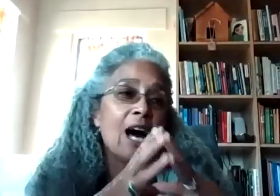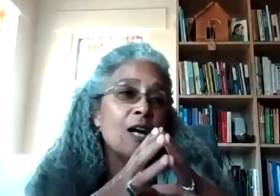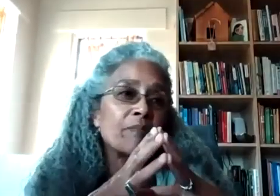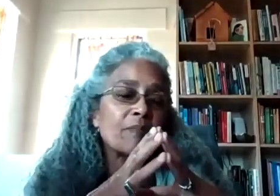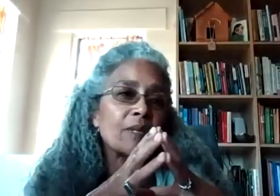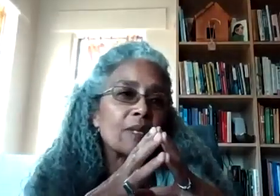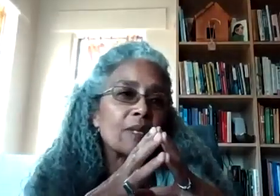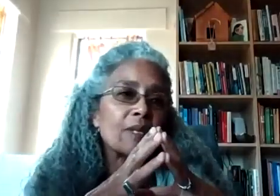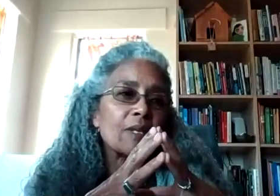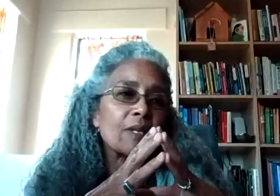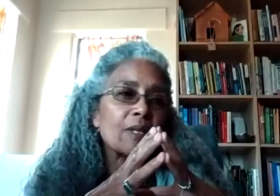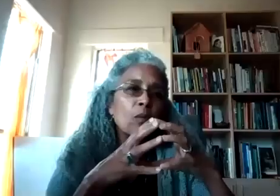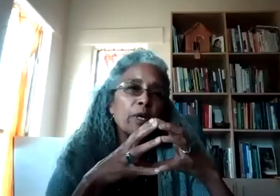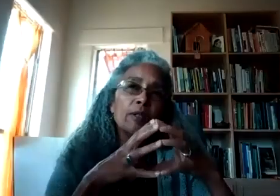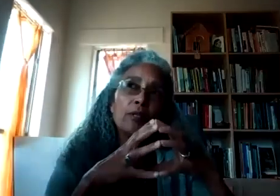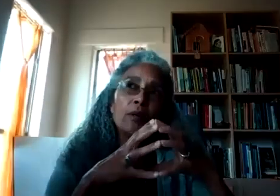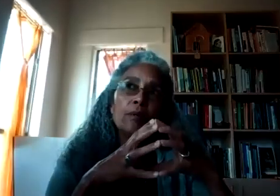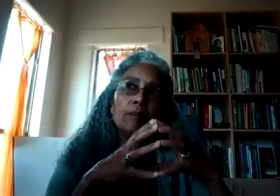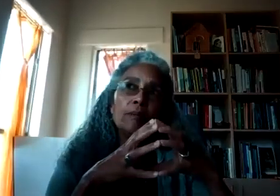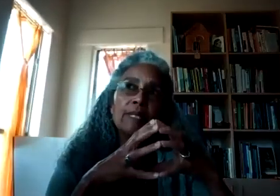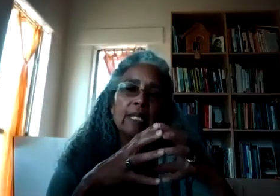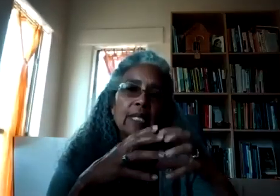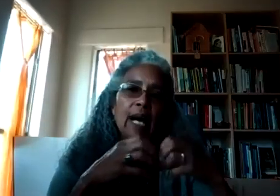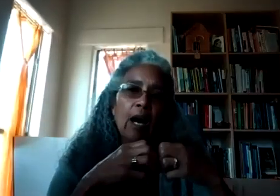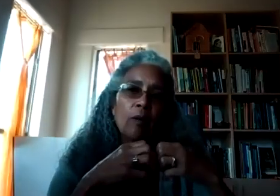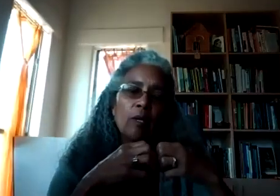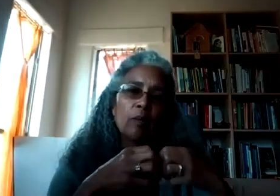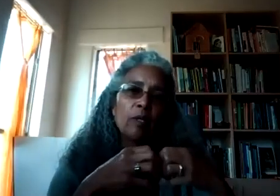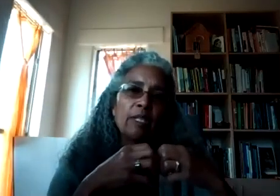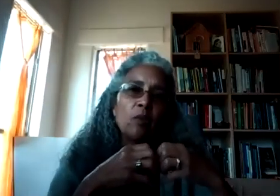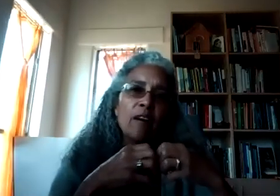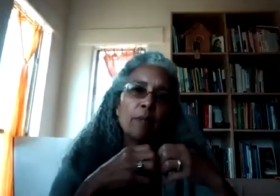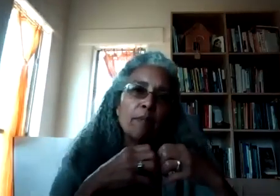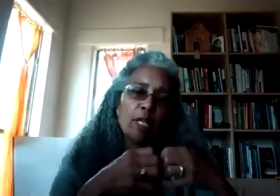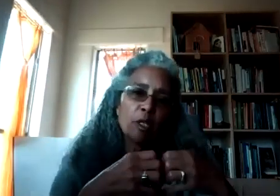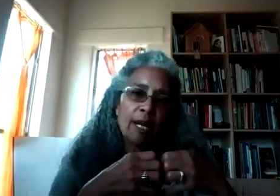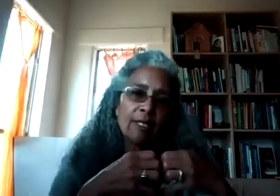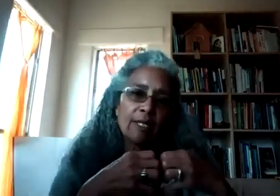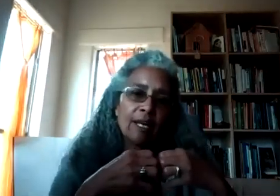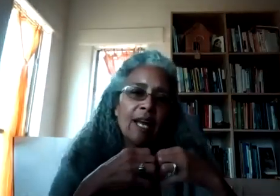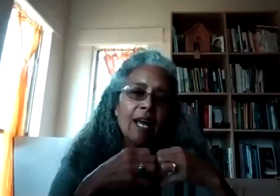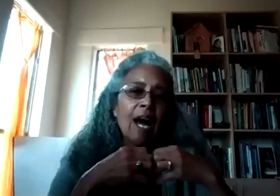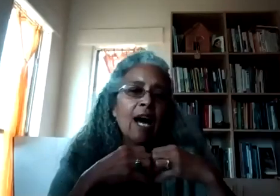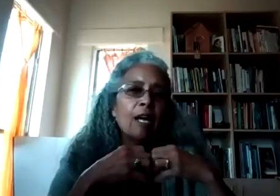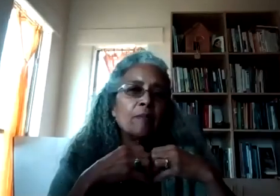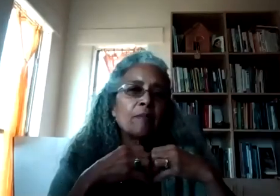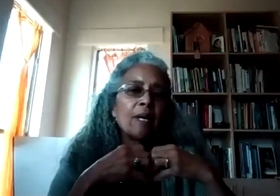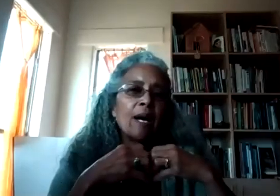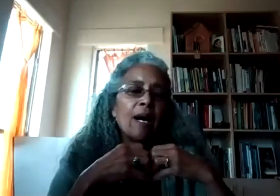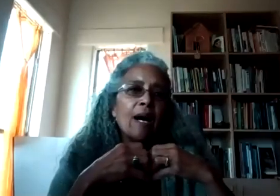that we also see how the communities who have been marginalized